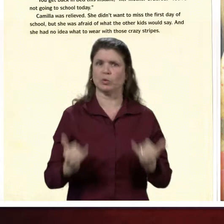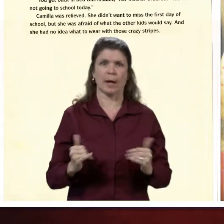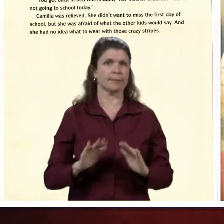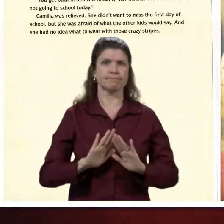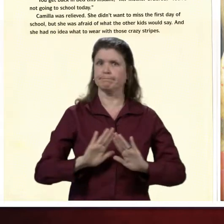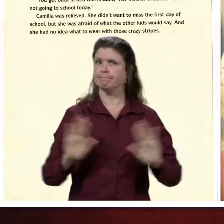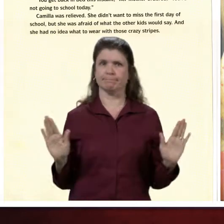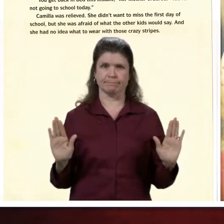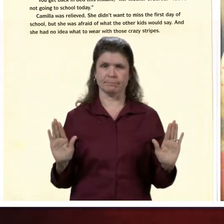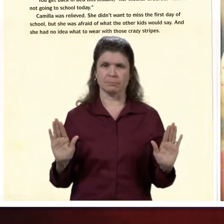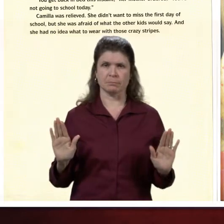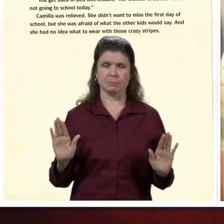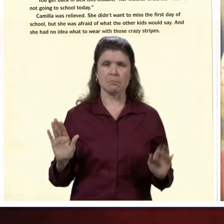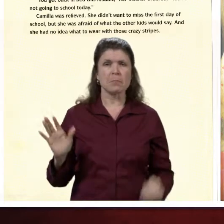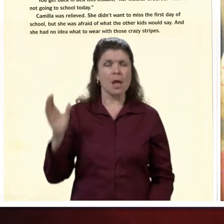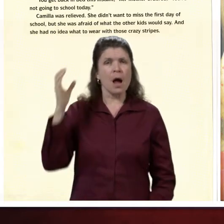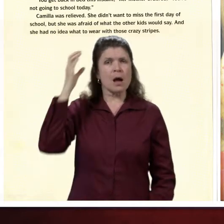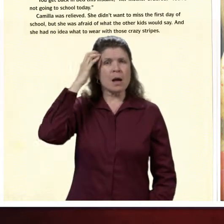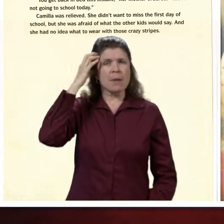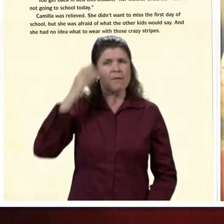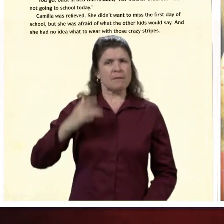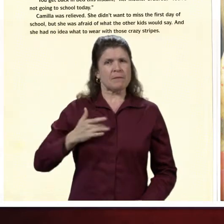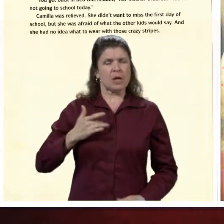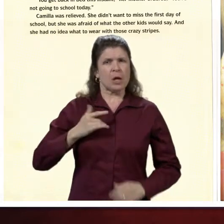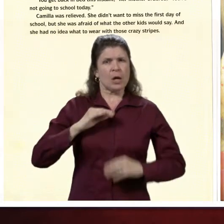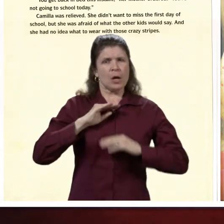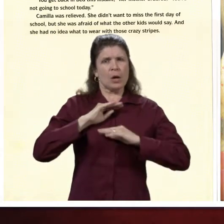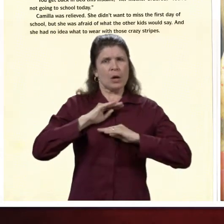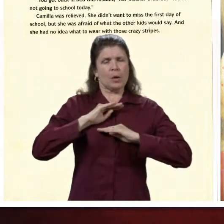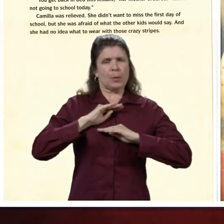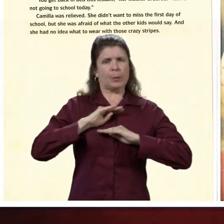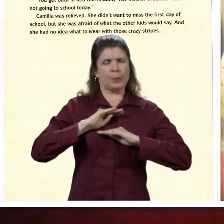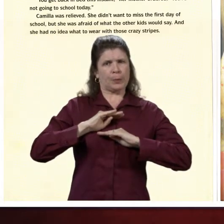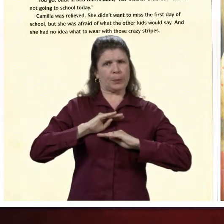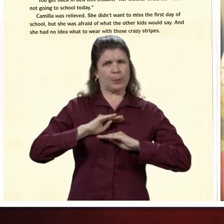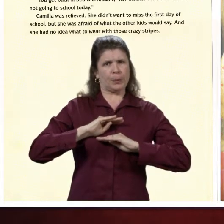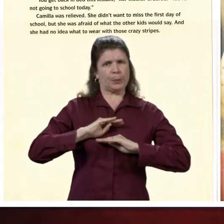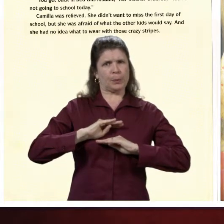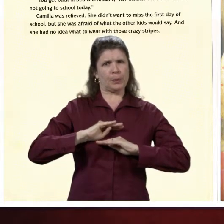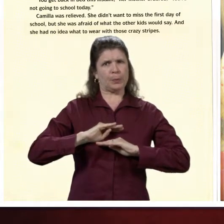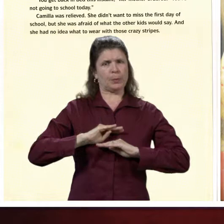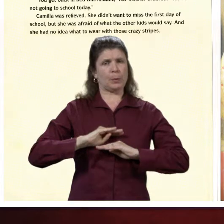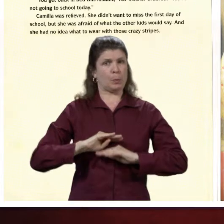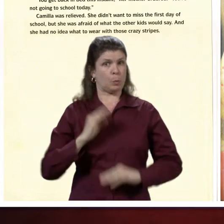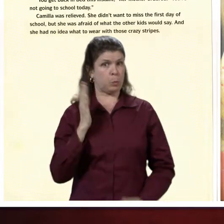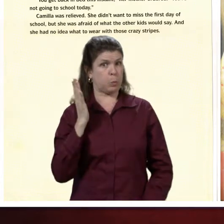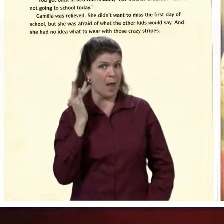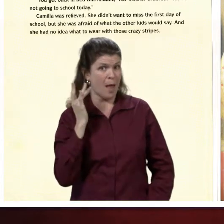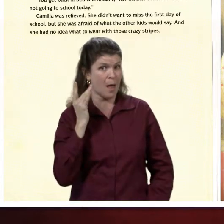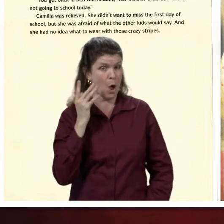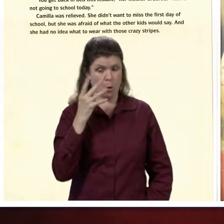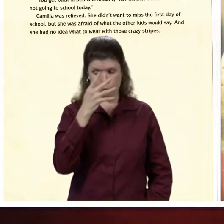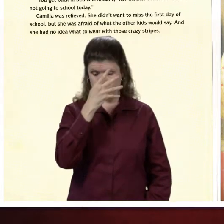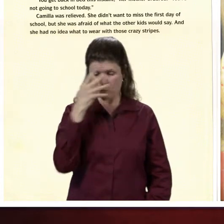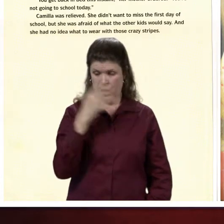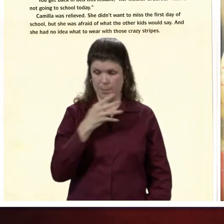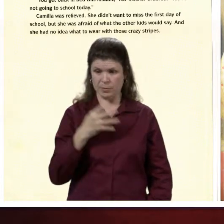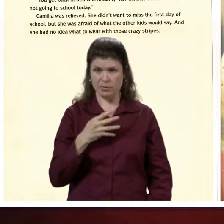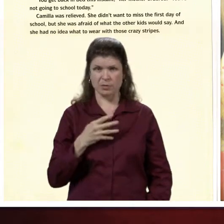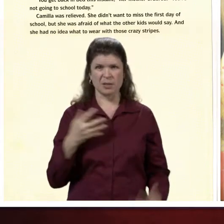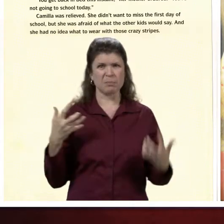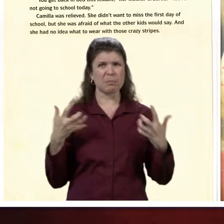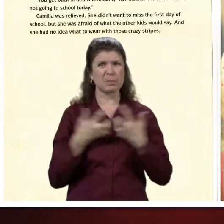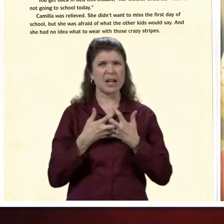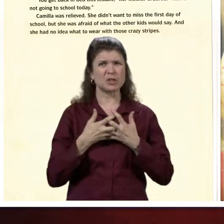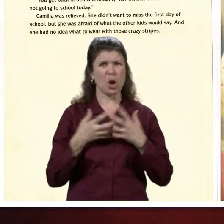this instant," her mother ordered. "You're not going to school today." Camilla was relieved. She didn't want to miss